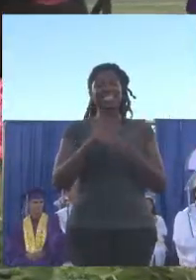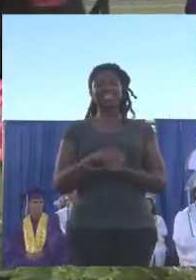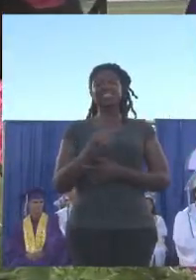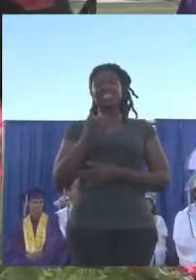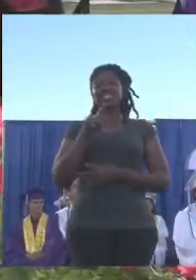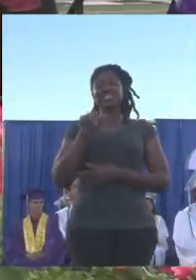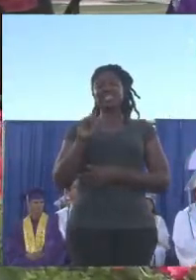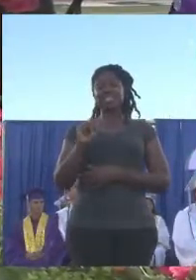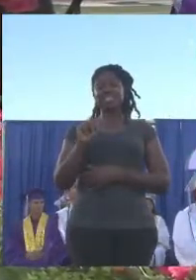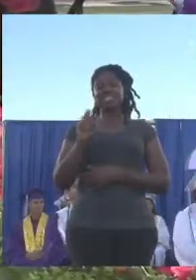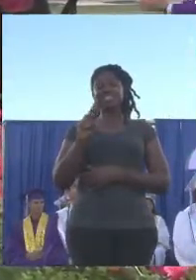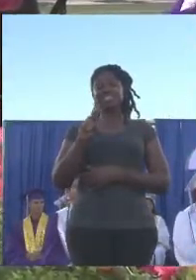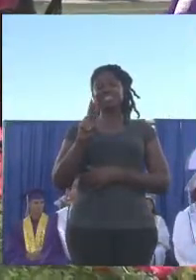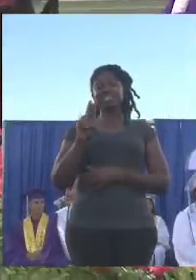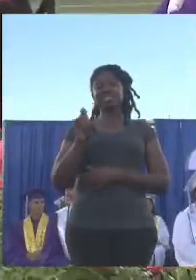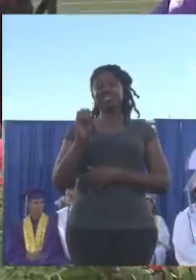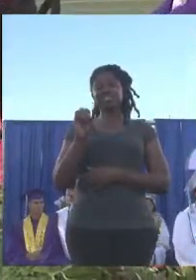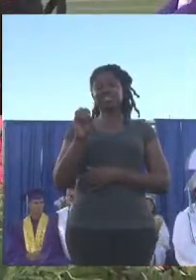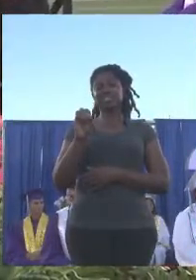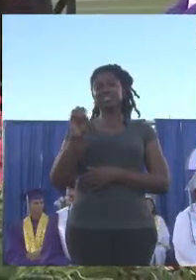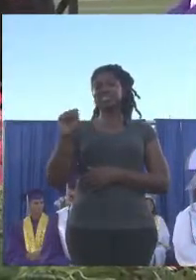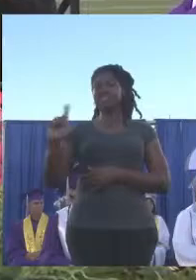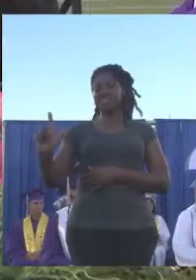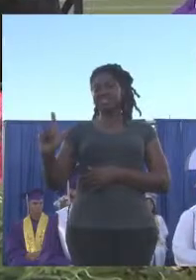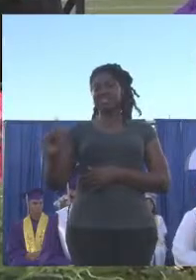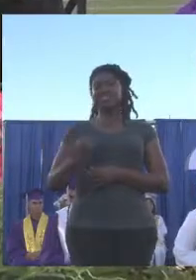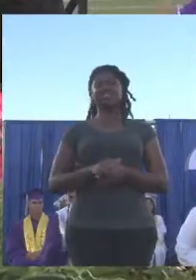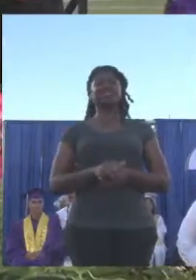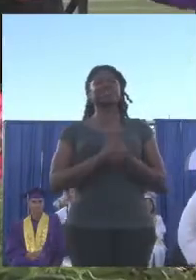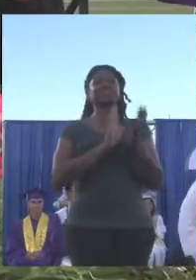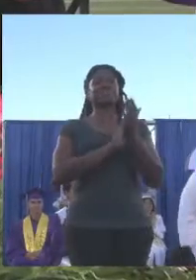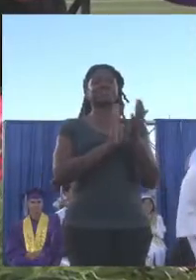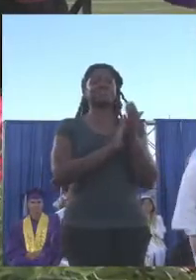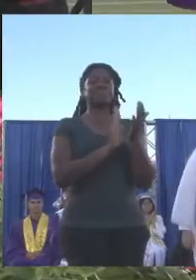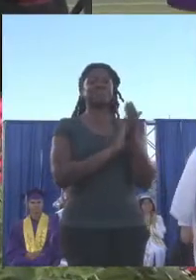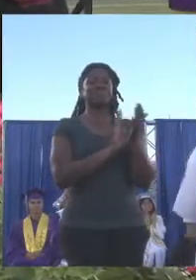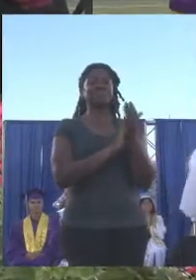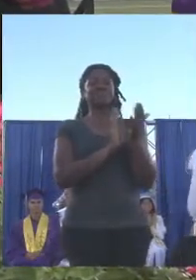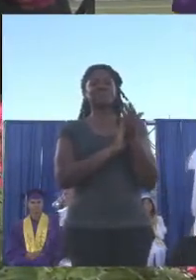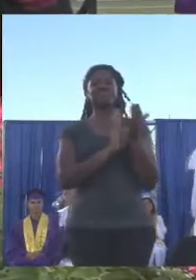Ivan M. Rufo, salutatorian.